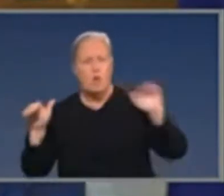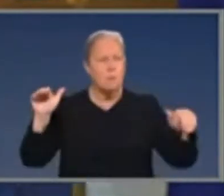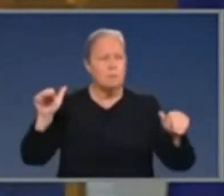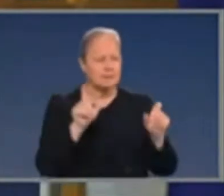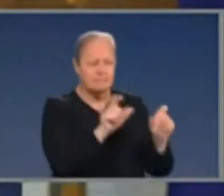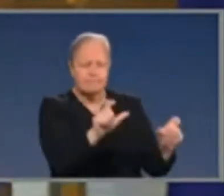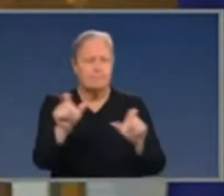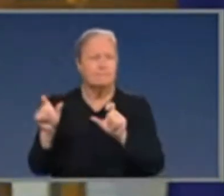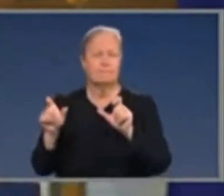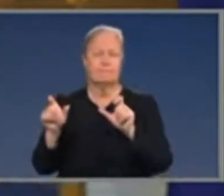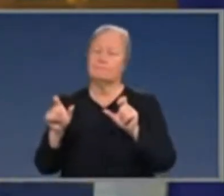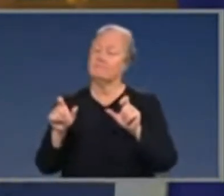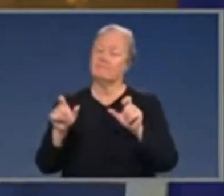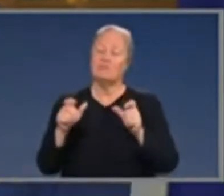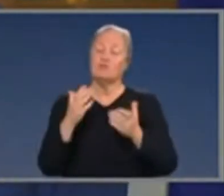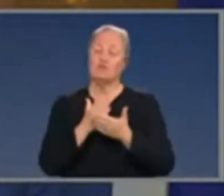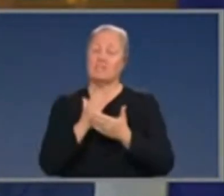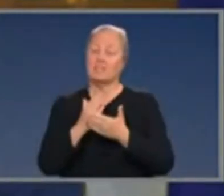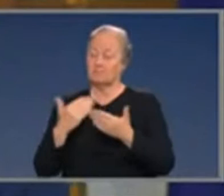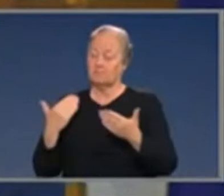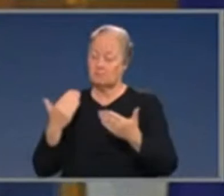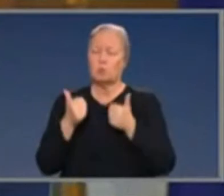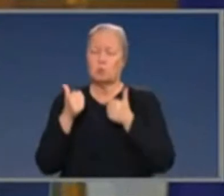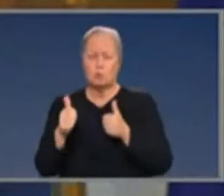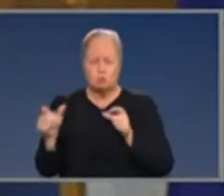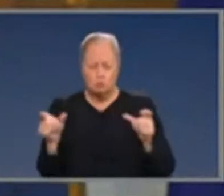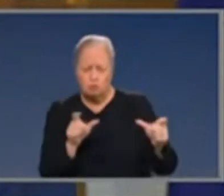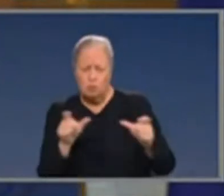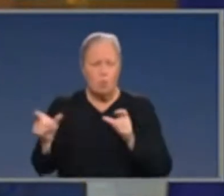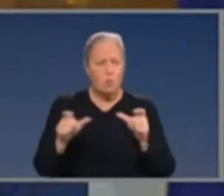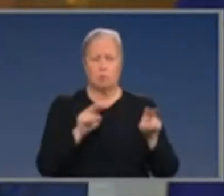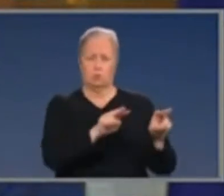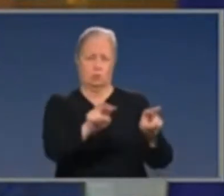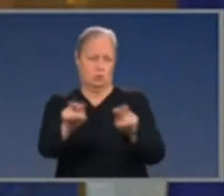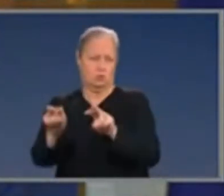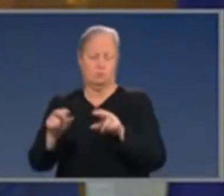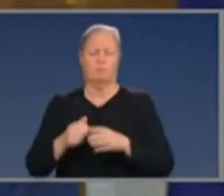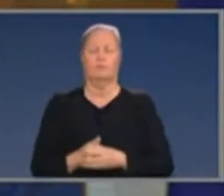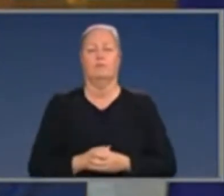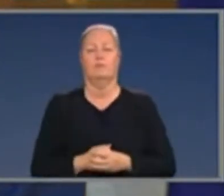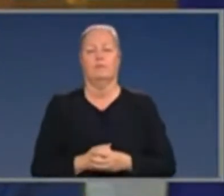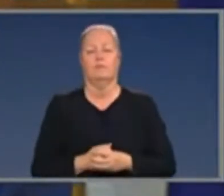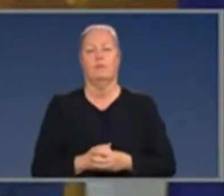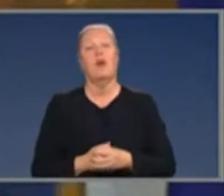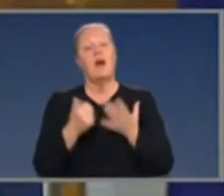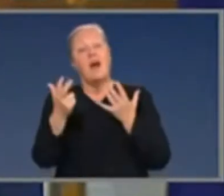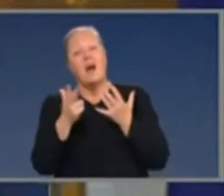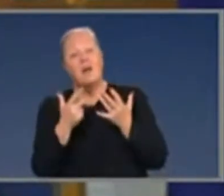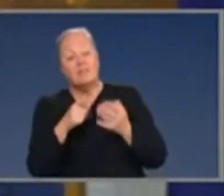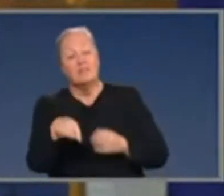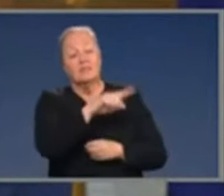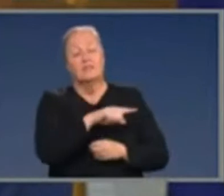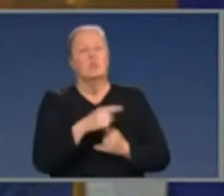the facility under very good and early control. In others, there have been substantial and